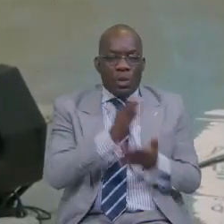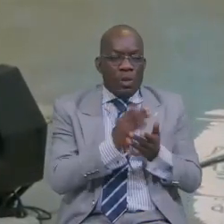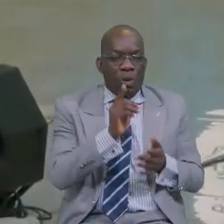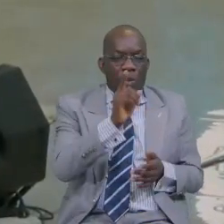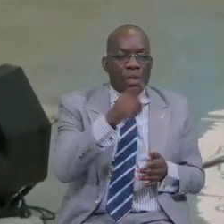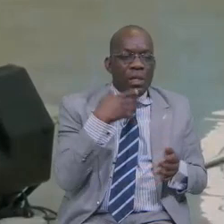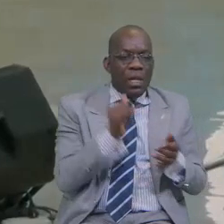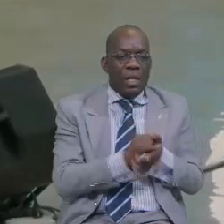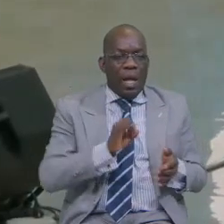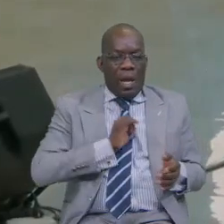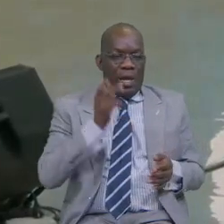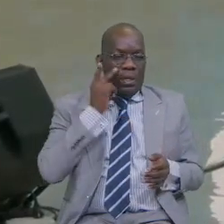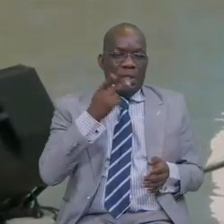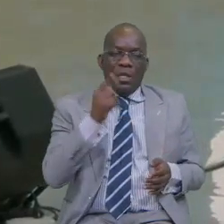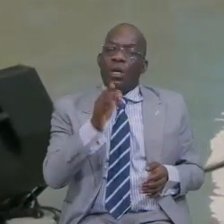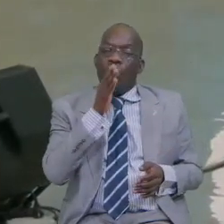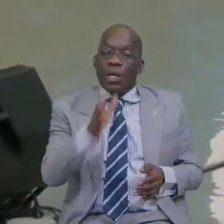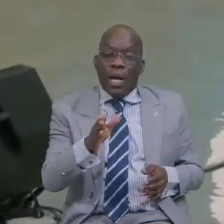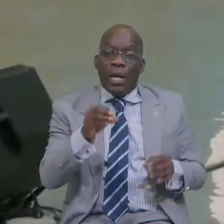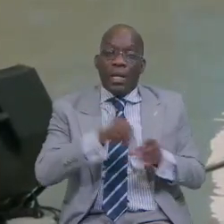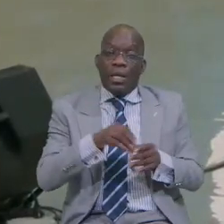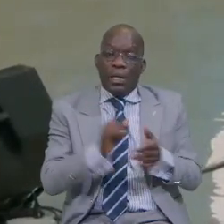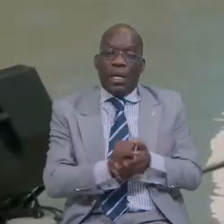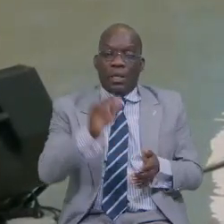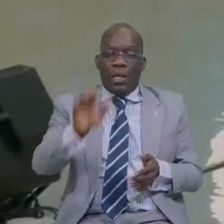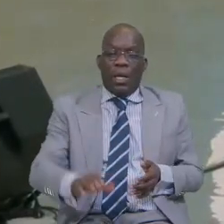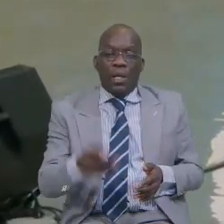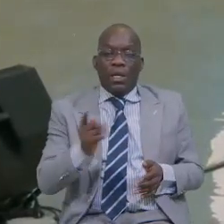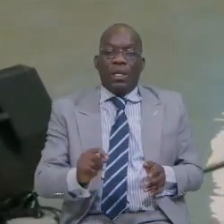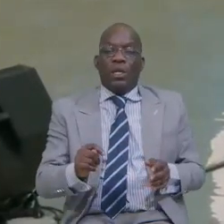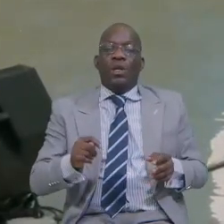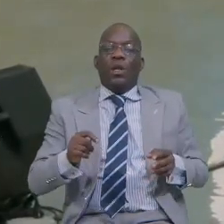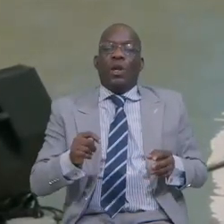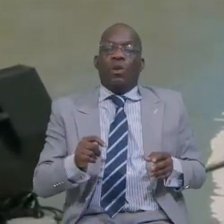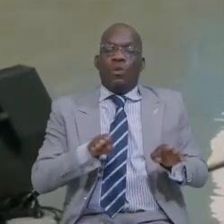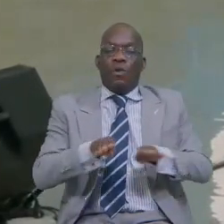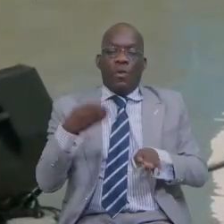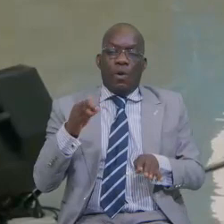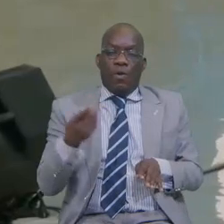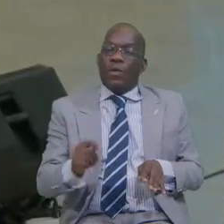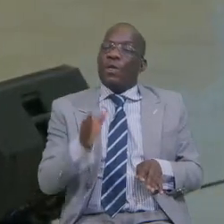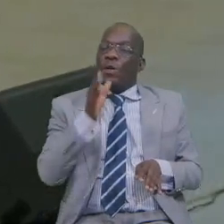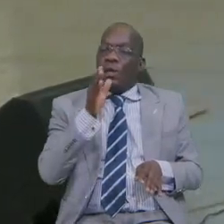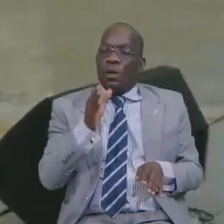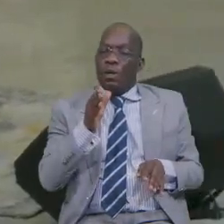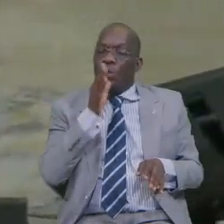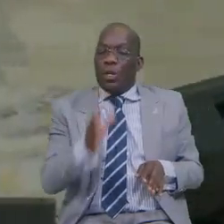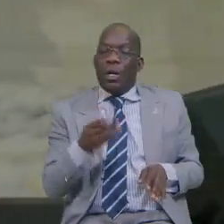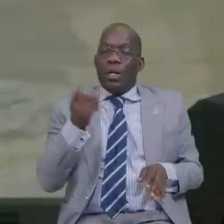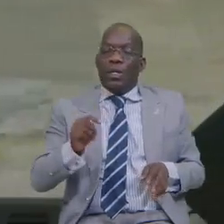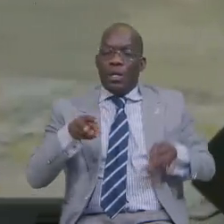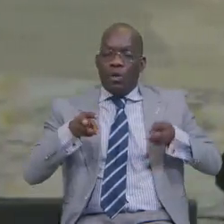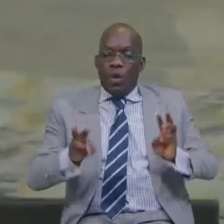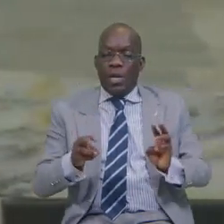status, the status of the mother, and the state of the mother, and the way this